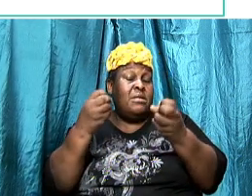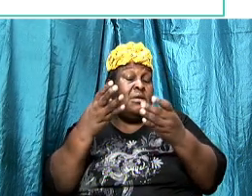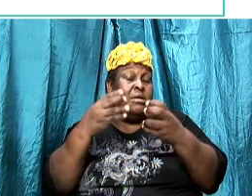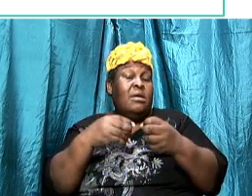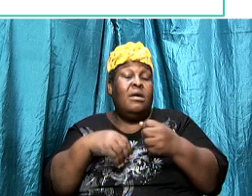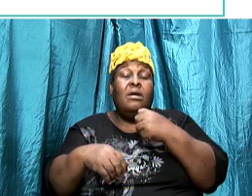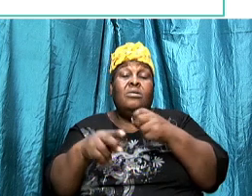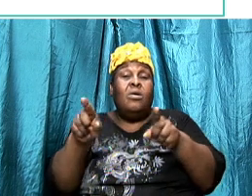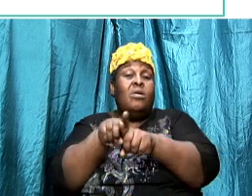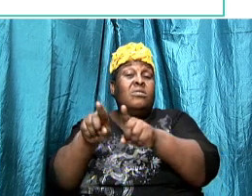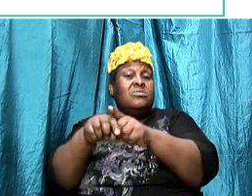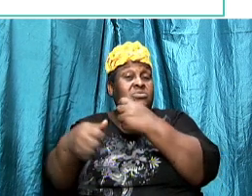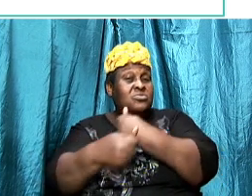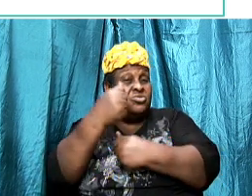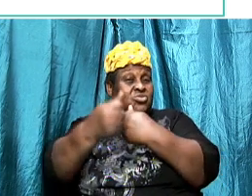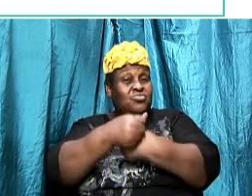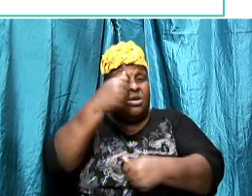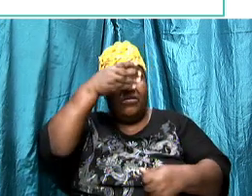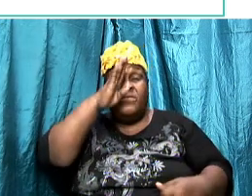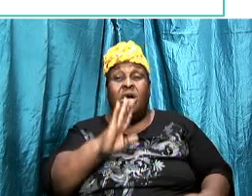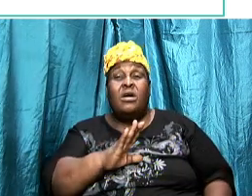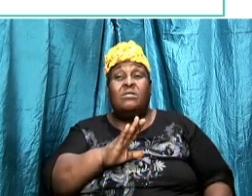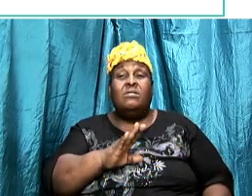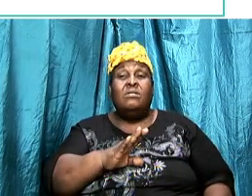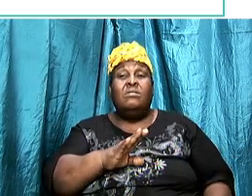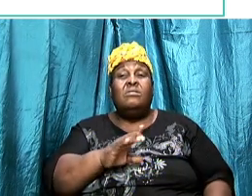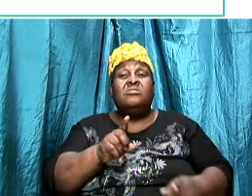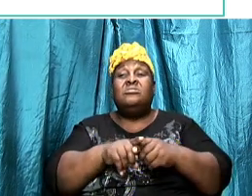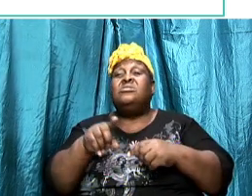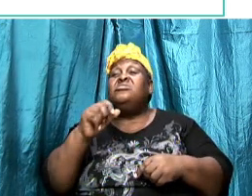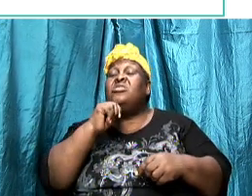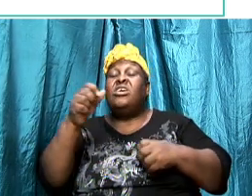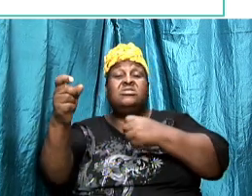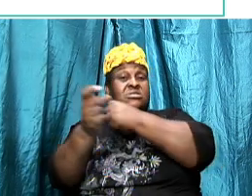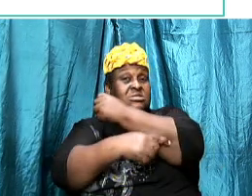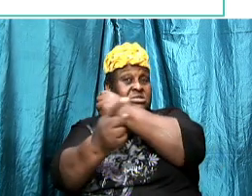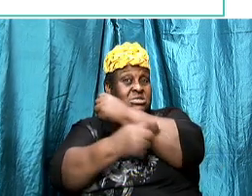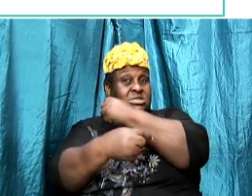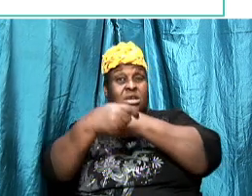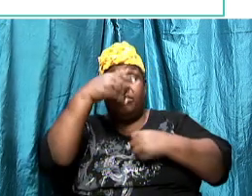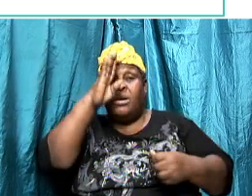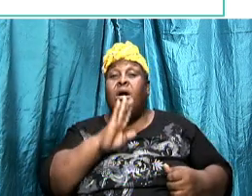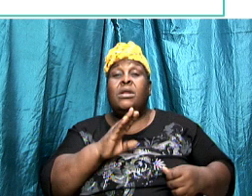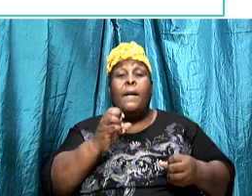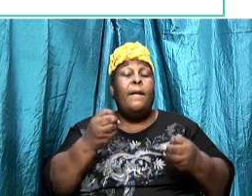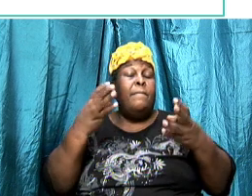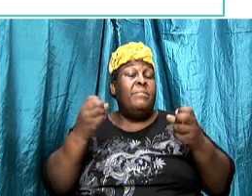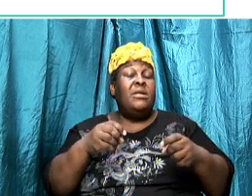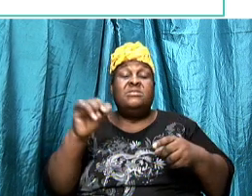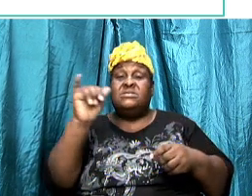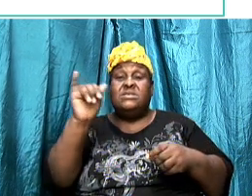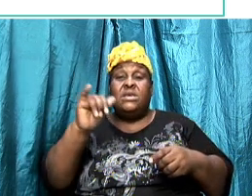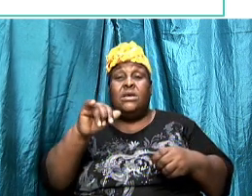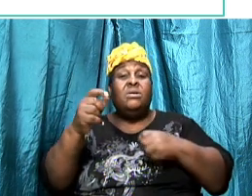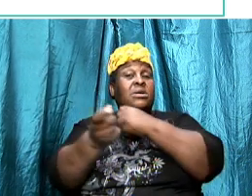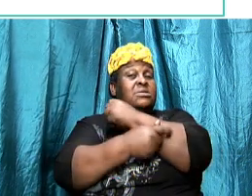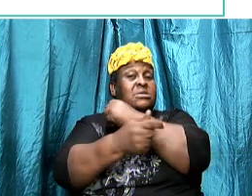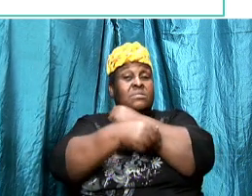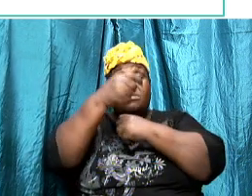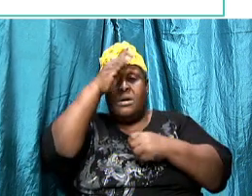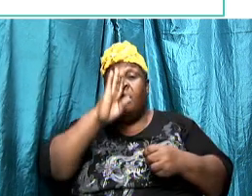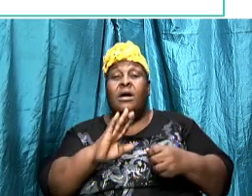God. He said that we should not tempt God, as many of them also tempt God and were